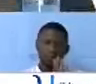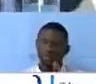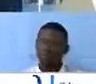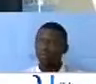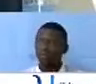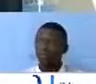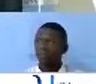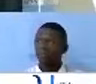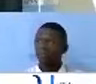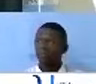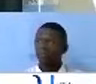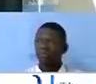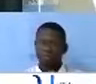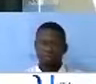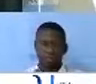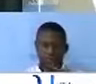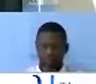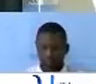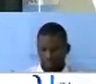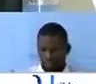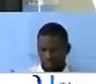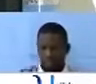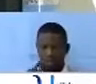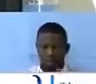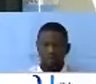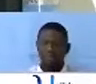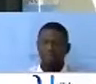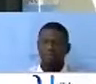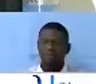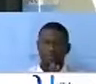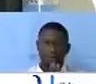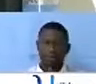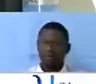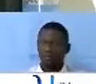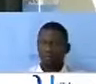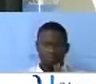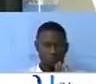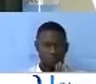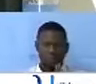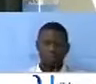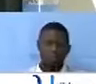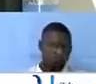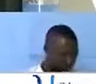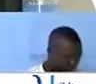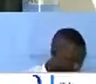just a moment, let me refer to my notes again. Just a moment.